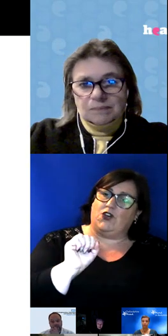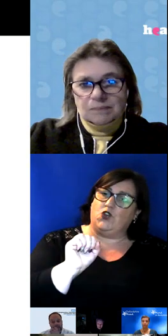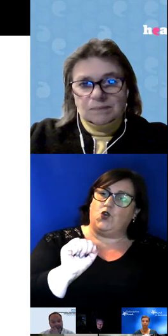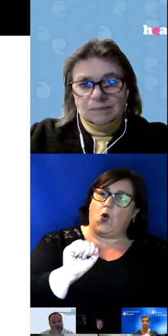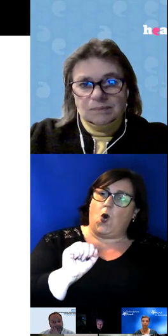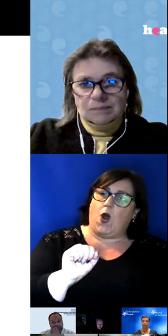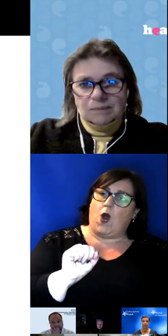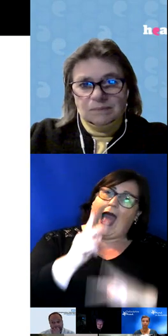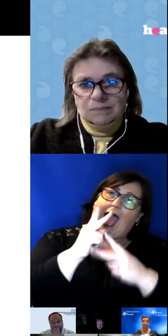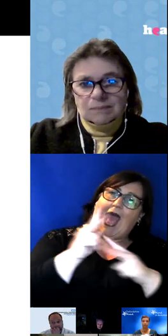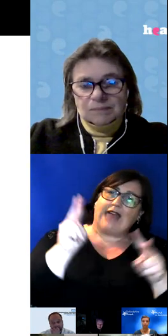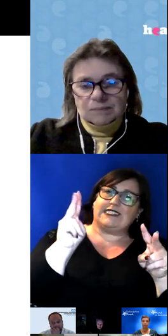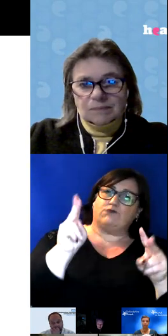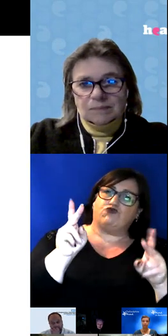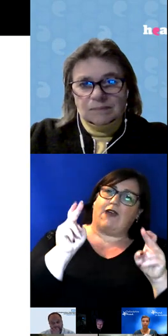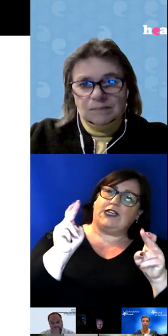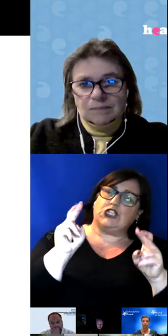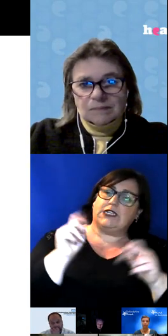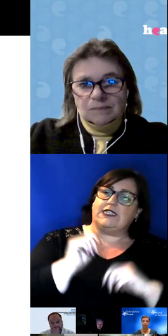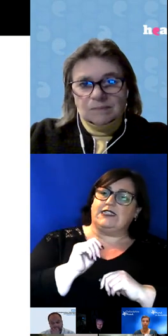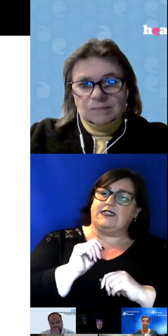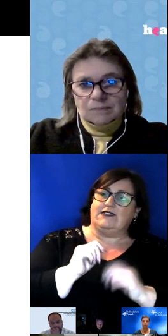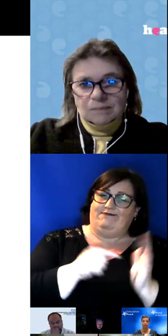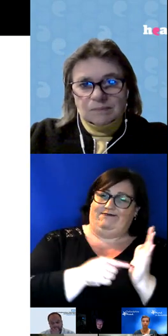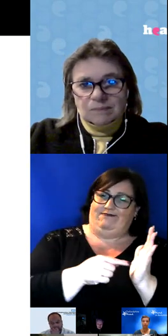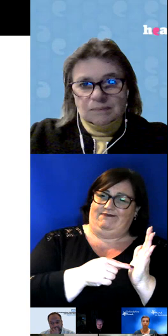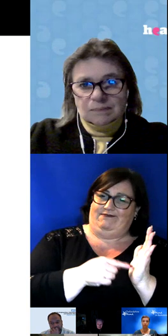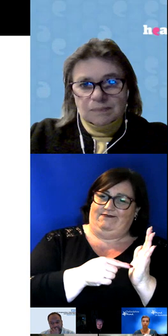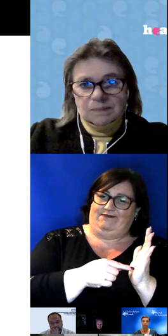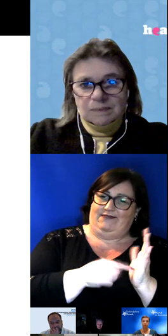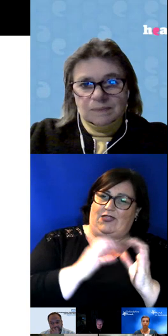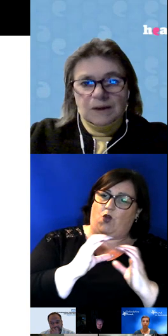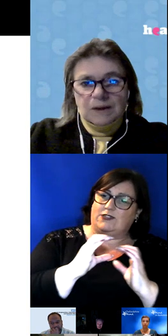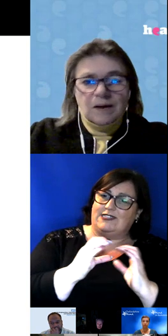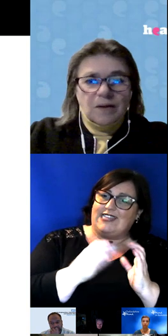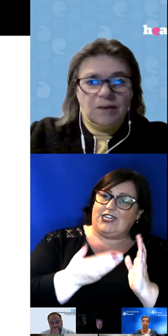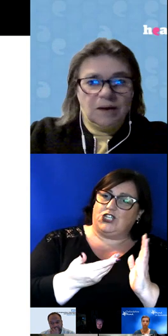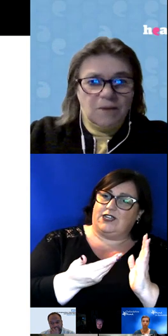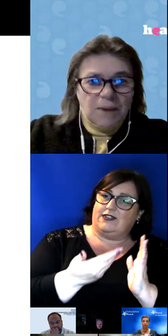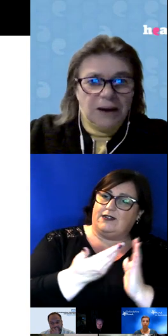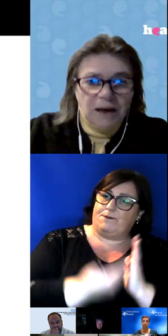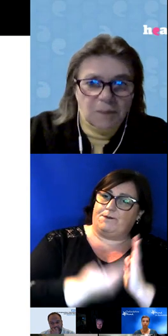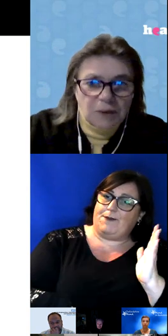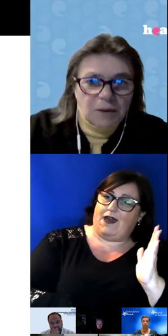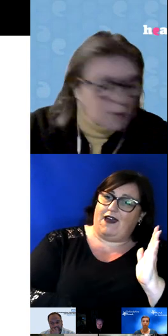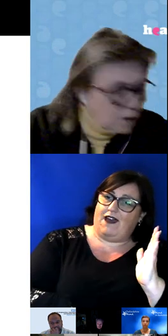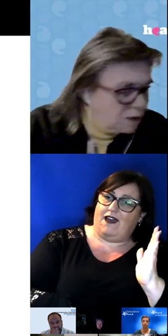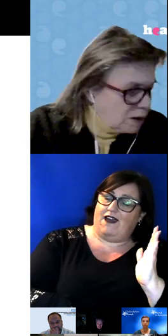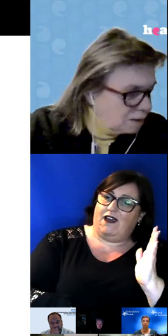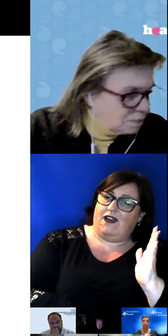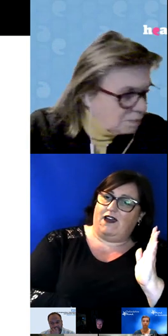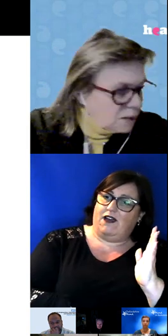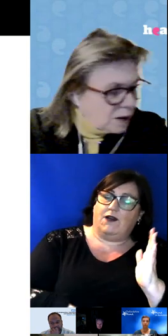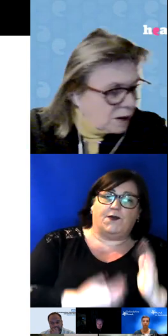aspirations that are in the consultation paper. Thank you, Maggie. I wonder